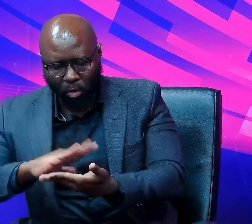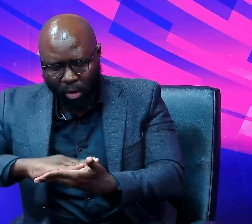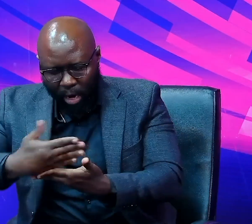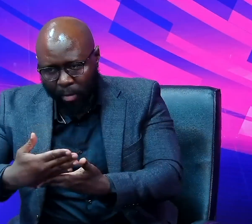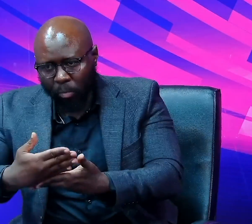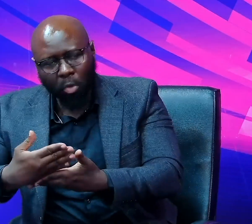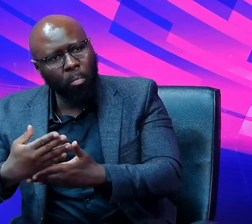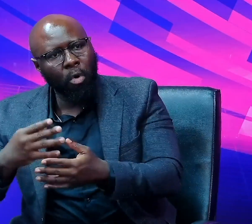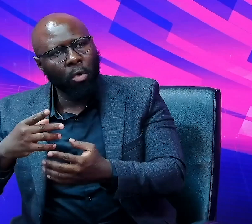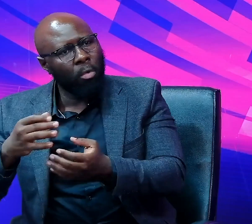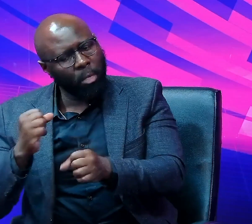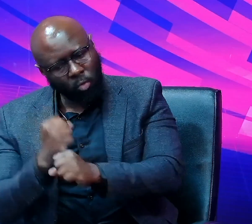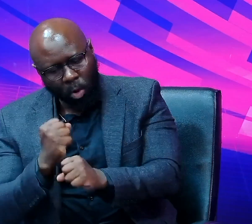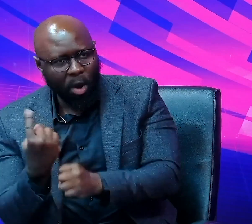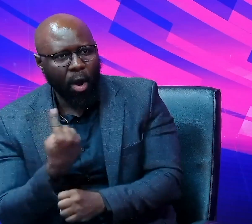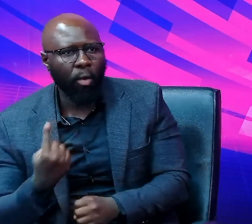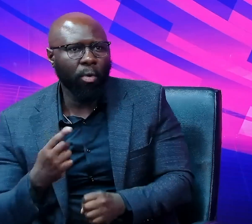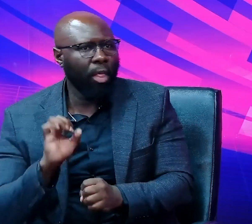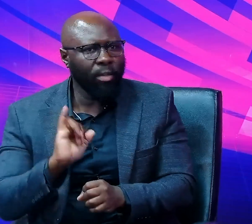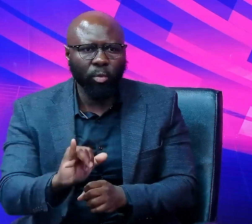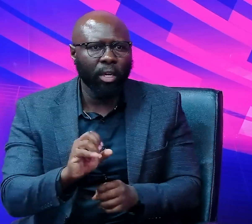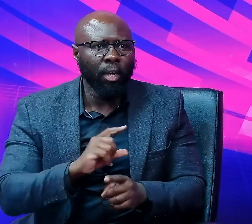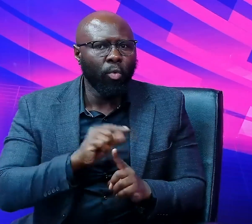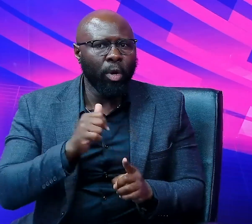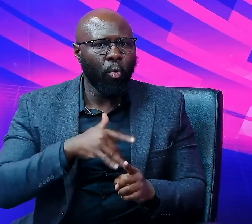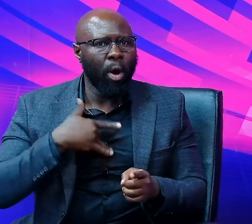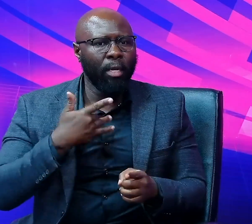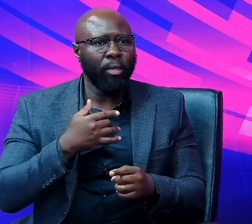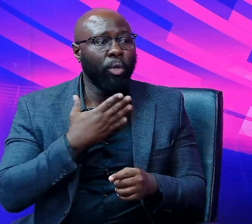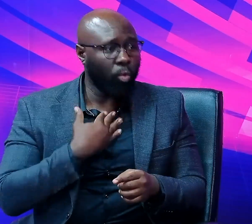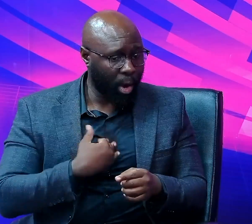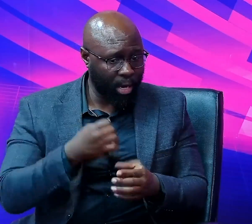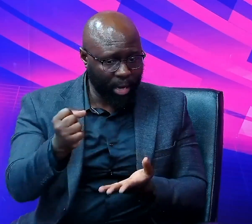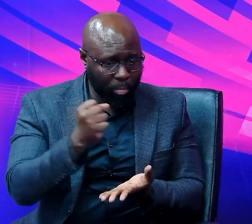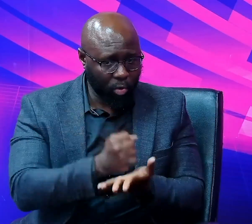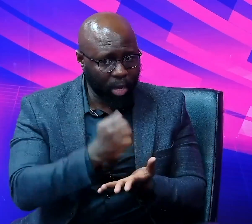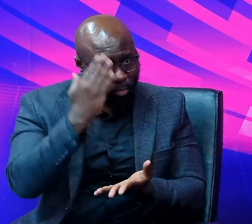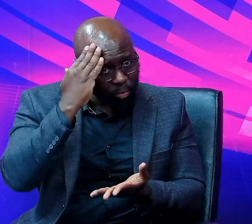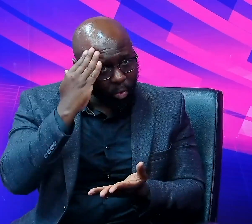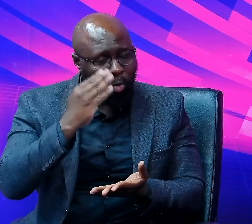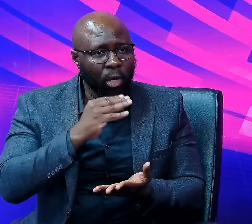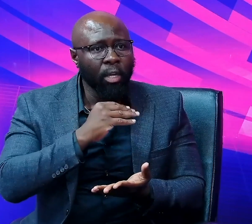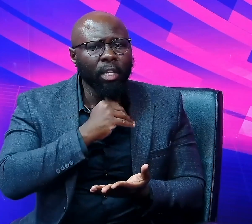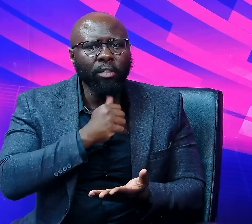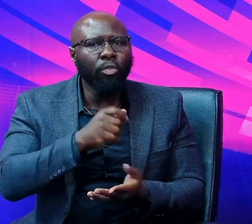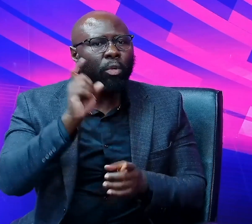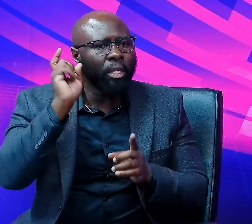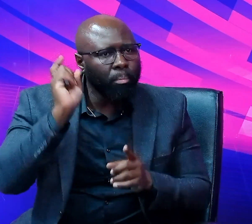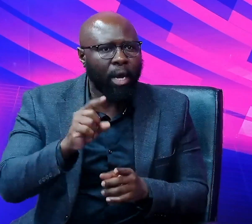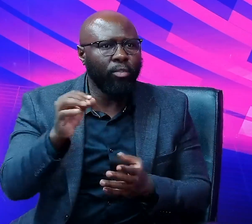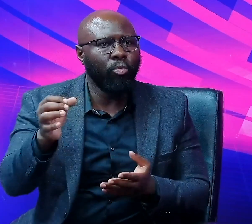are happy working on a laptop, like an IT person can just work on the laptop alone. So we want the employer to